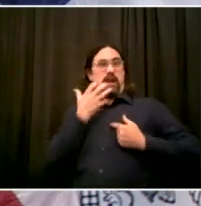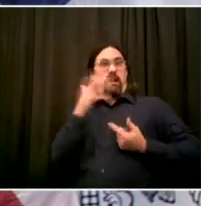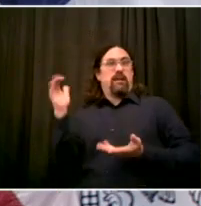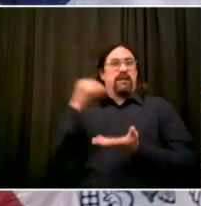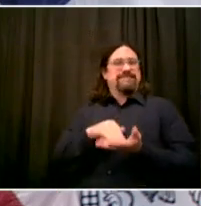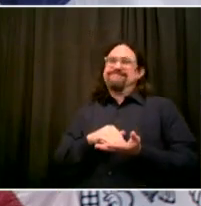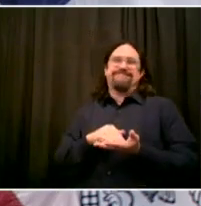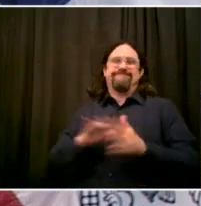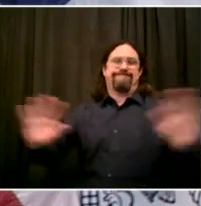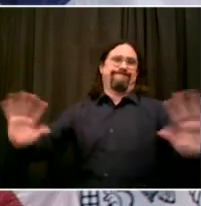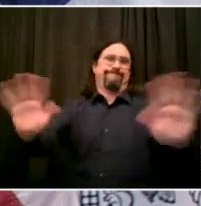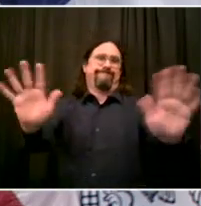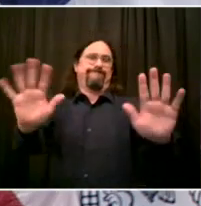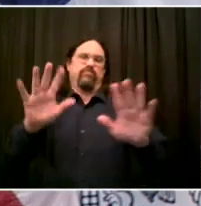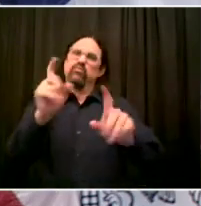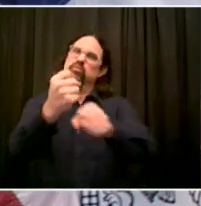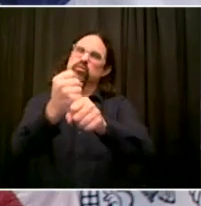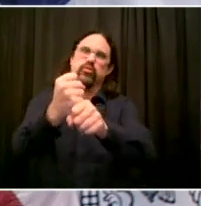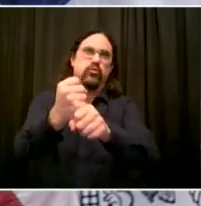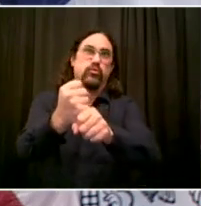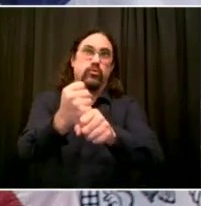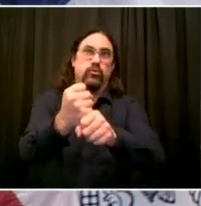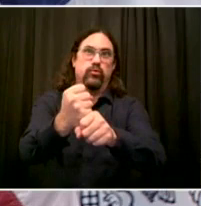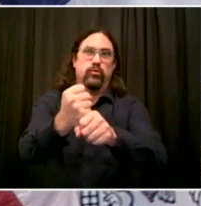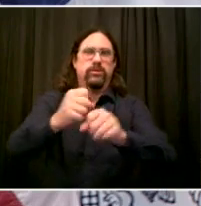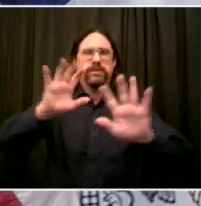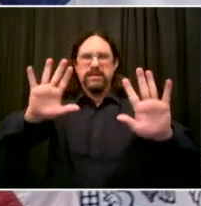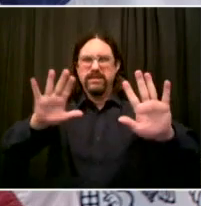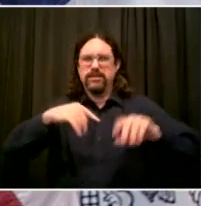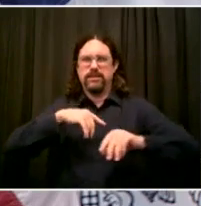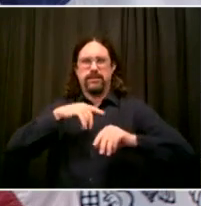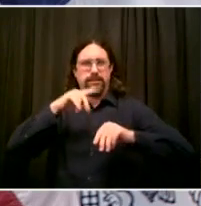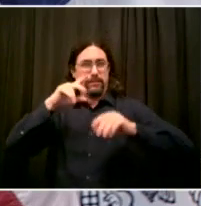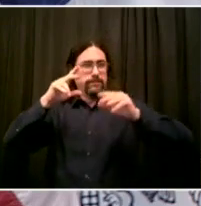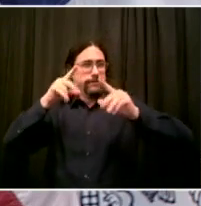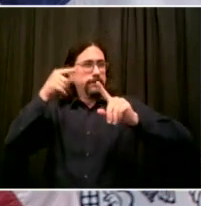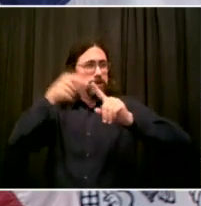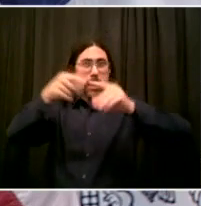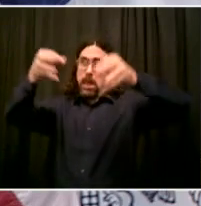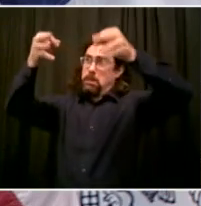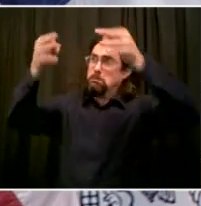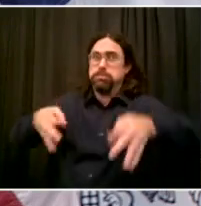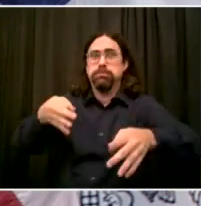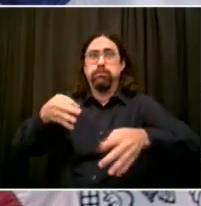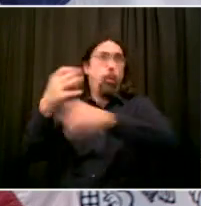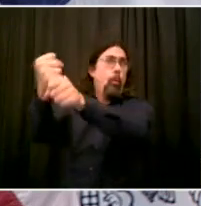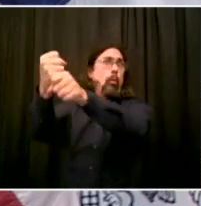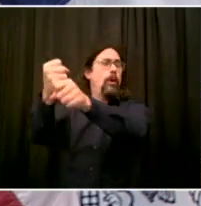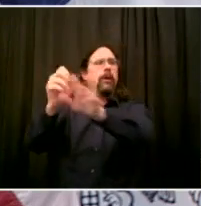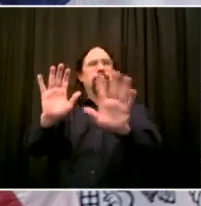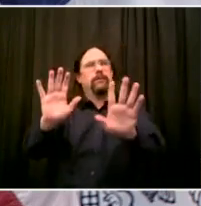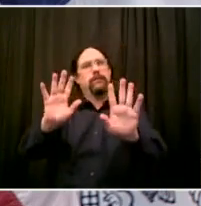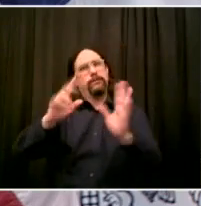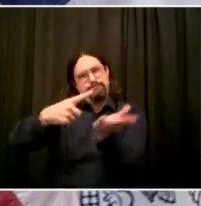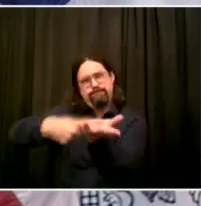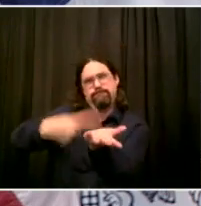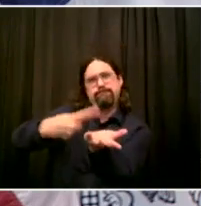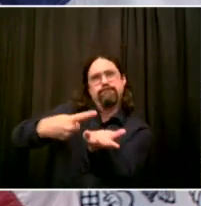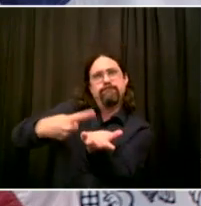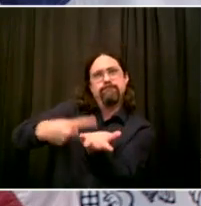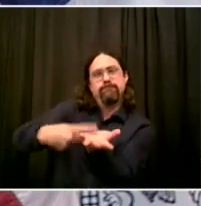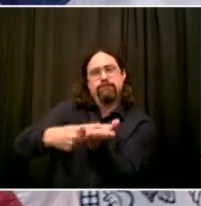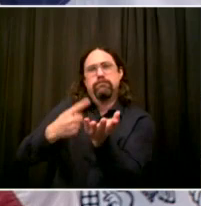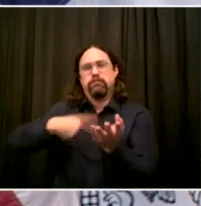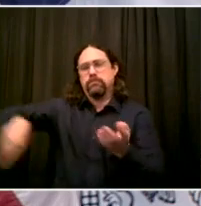on behalf of my colleague, Melissa Russo. The question is, why have you been silent on the protest